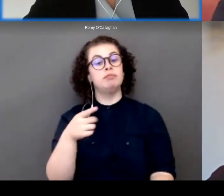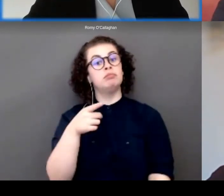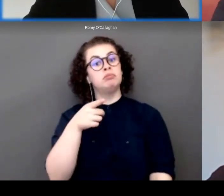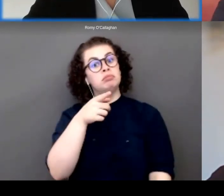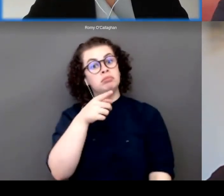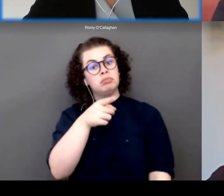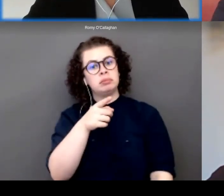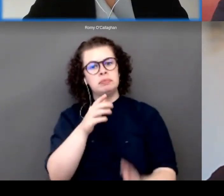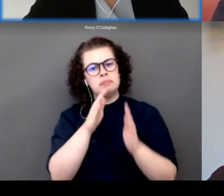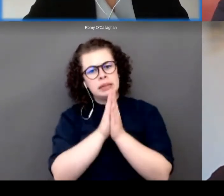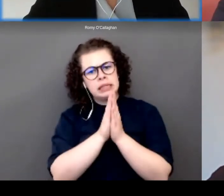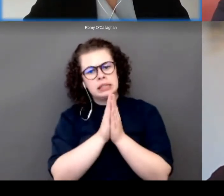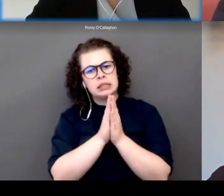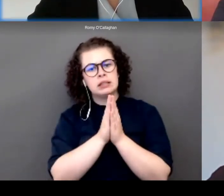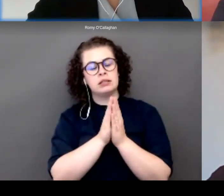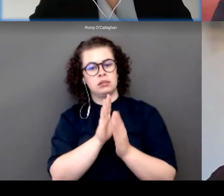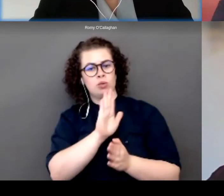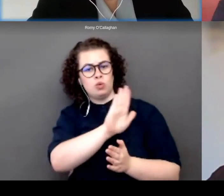at the Old Bazaar?